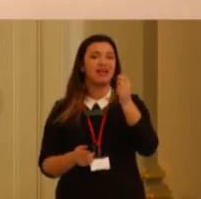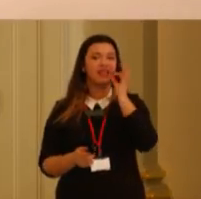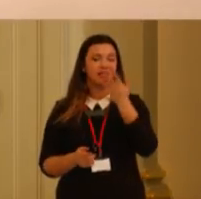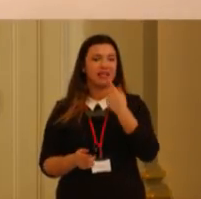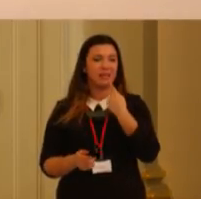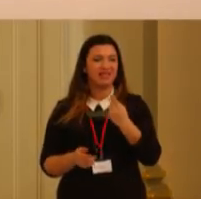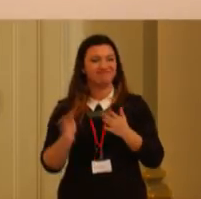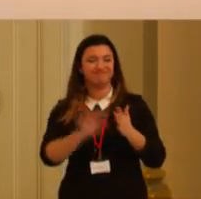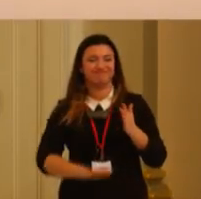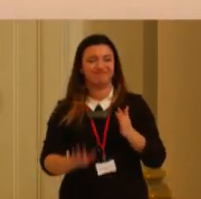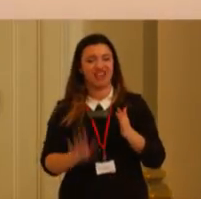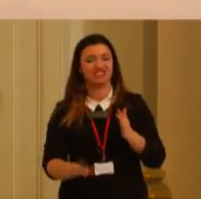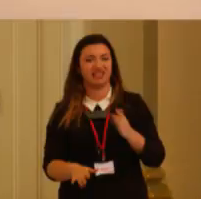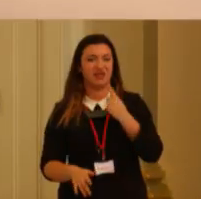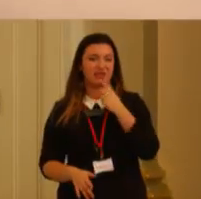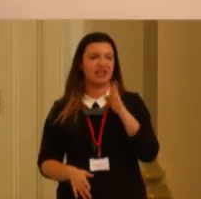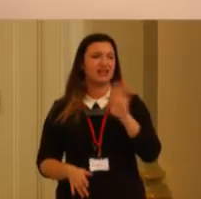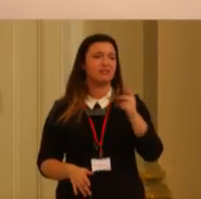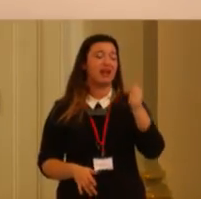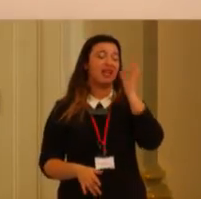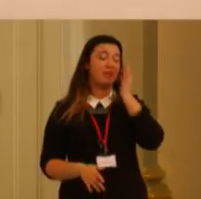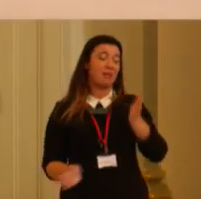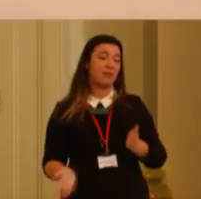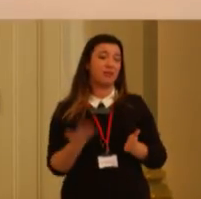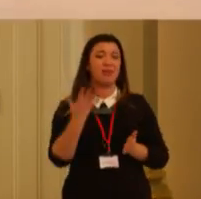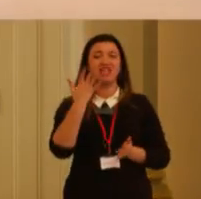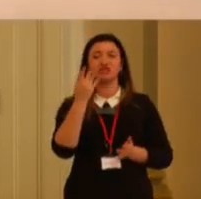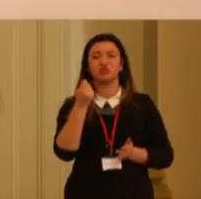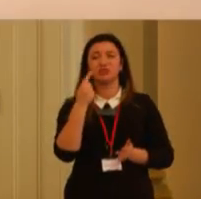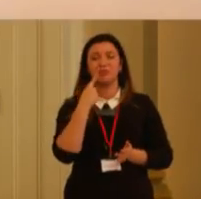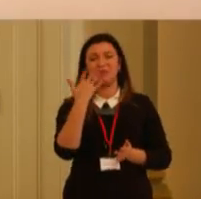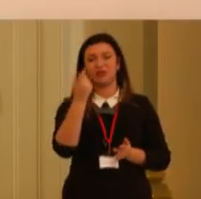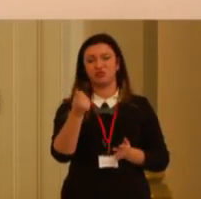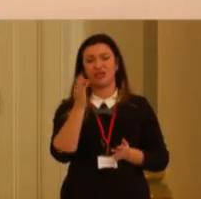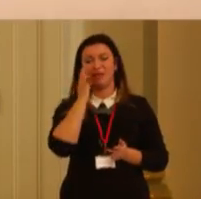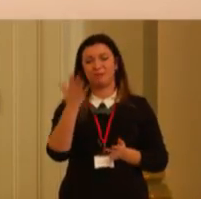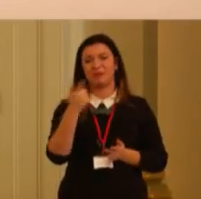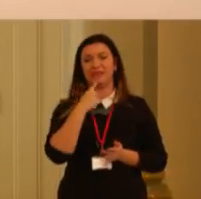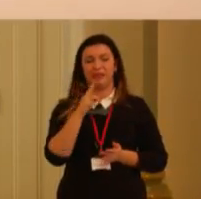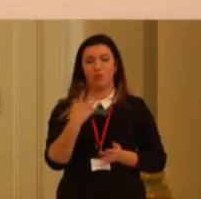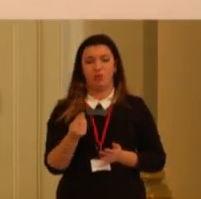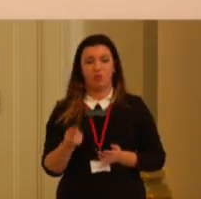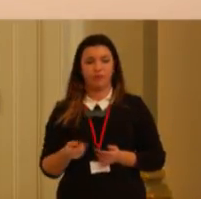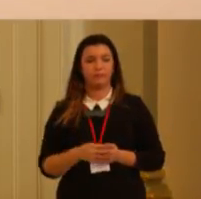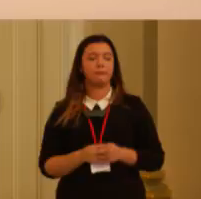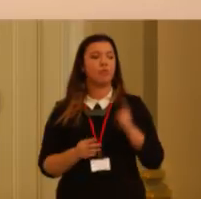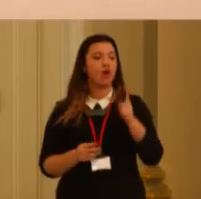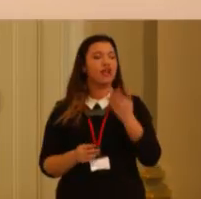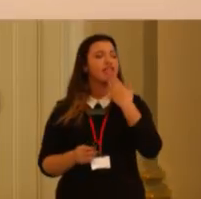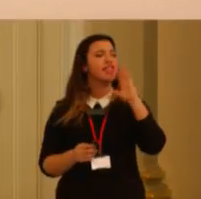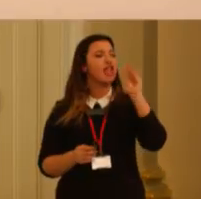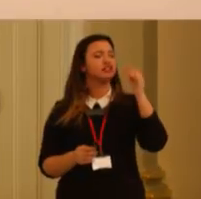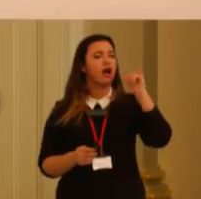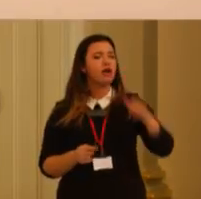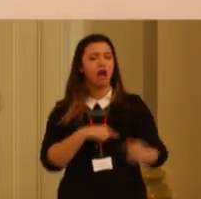40 liras. That's actually to humiliate. They say, you know, that's a guy worth of 40 TL, being